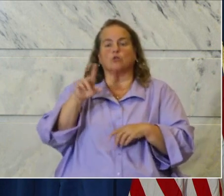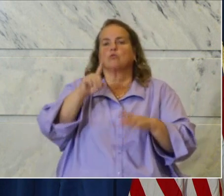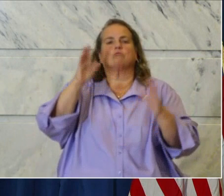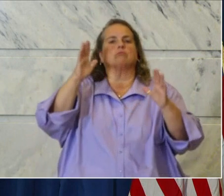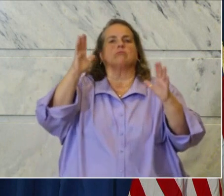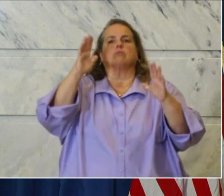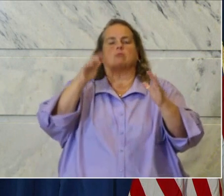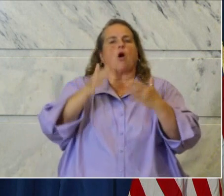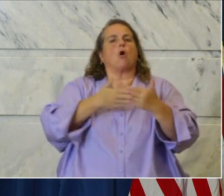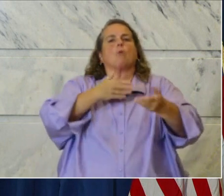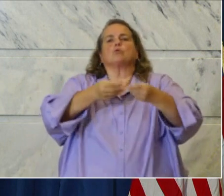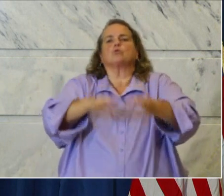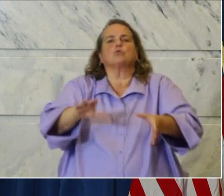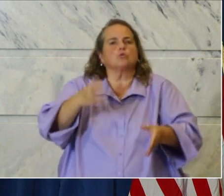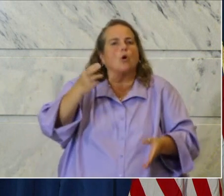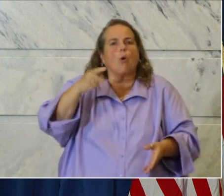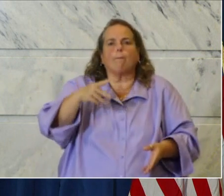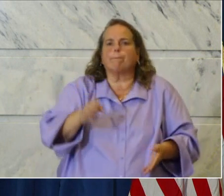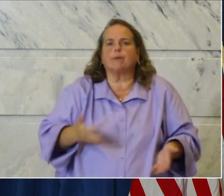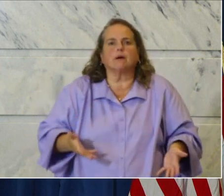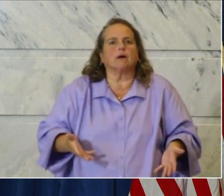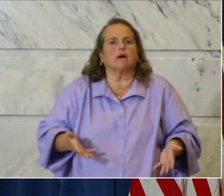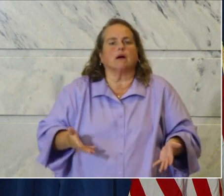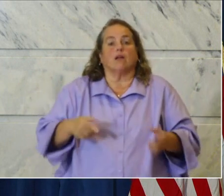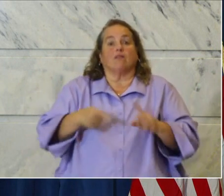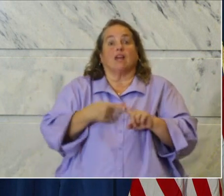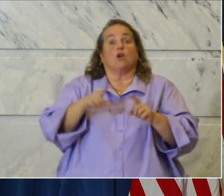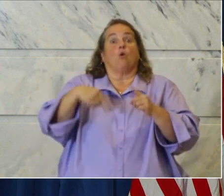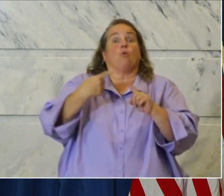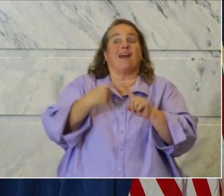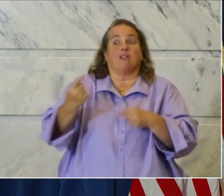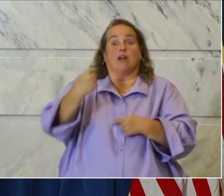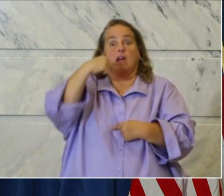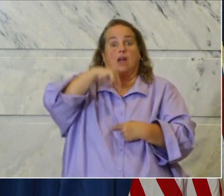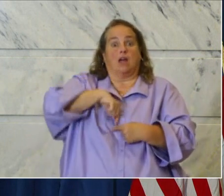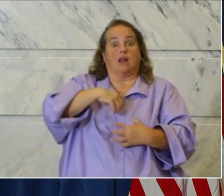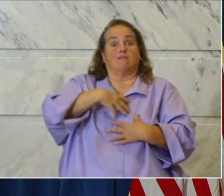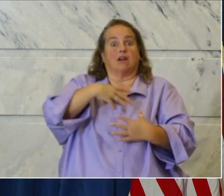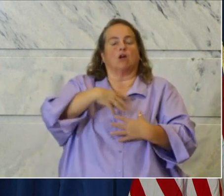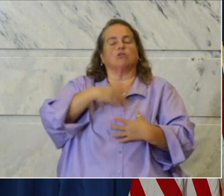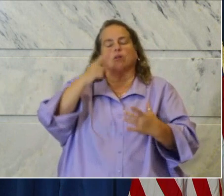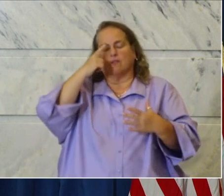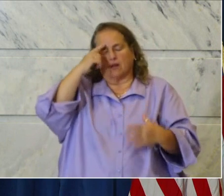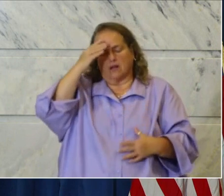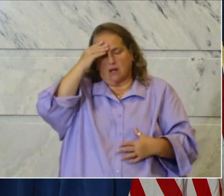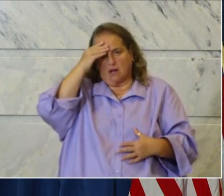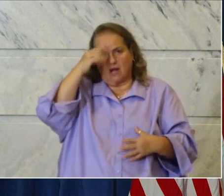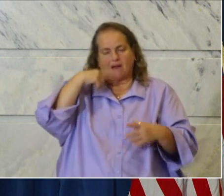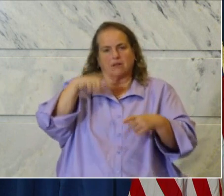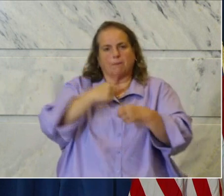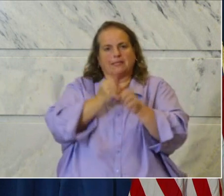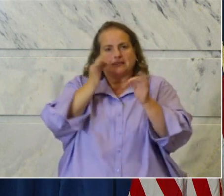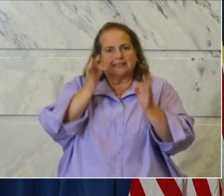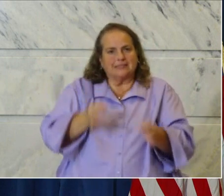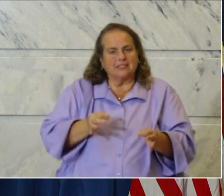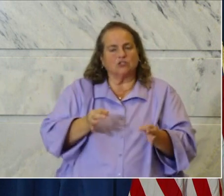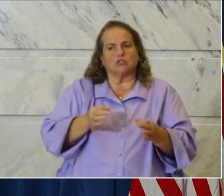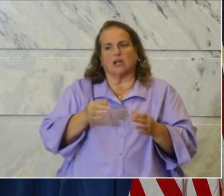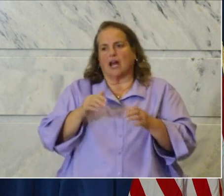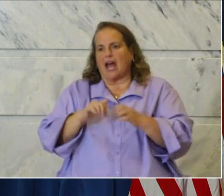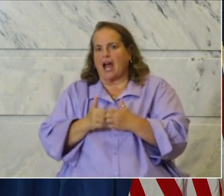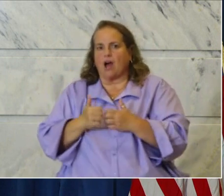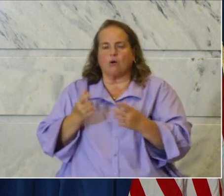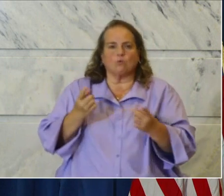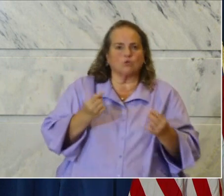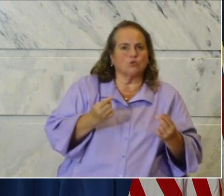hope. And when they're on the ventilator, you are thinking and having to make decisions that no one should ever have to.